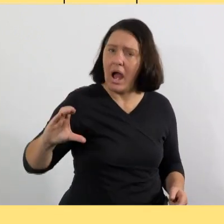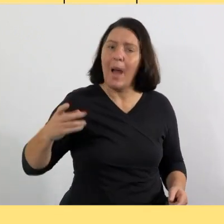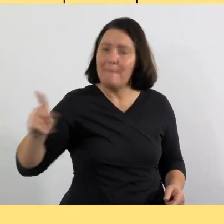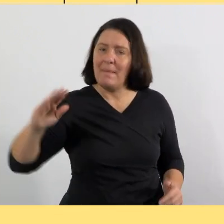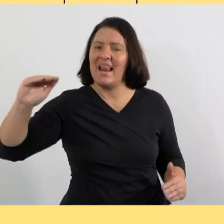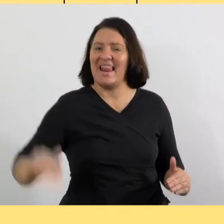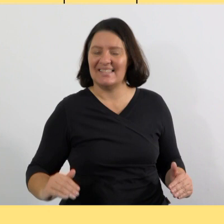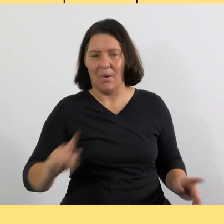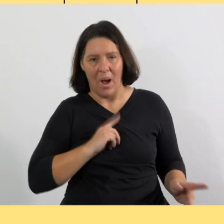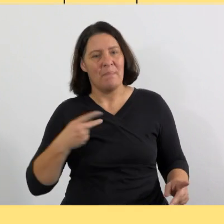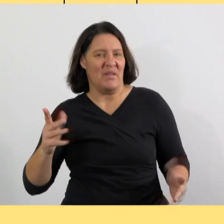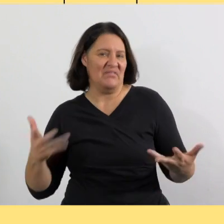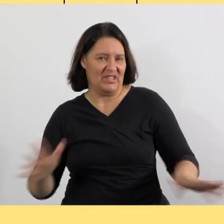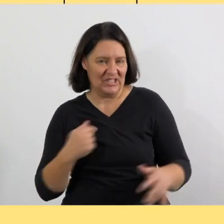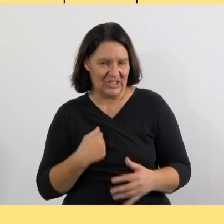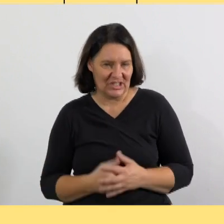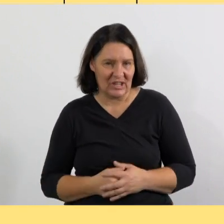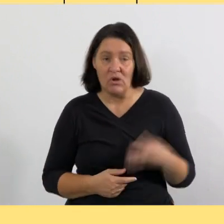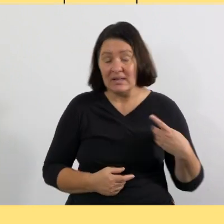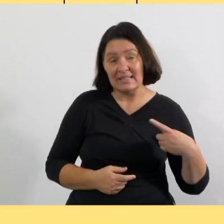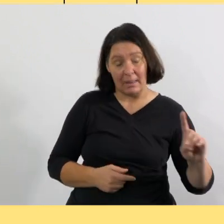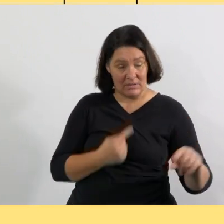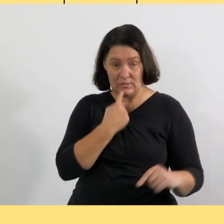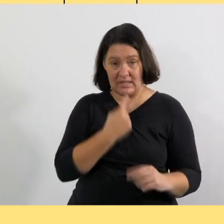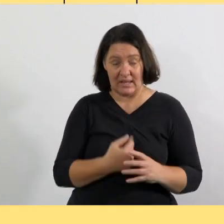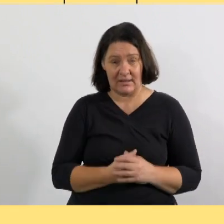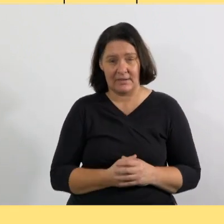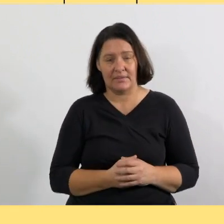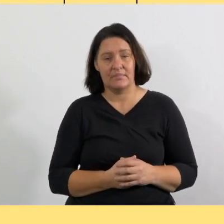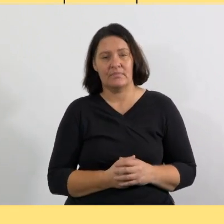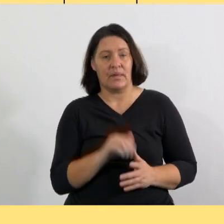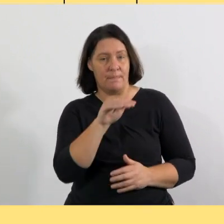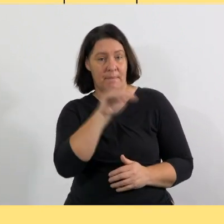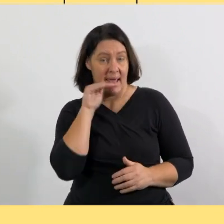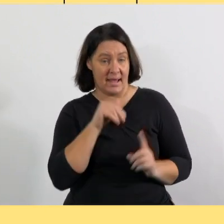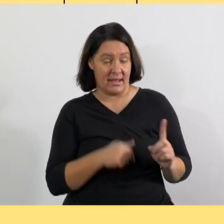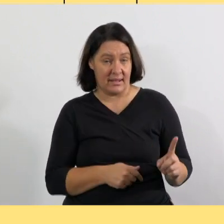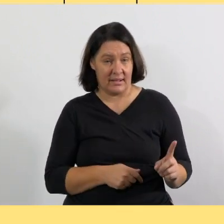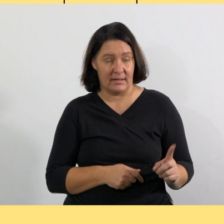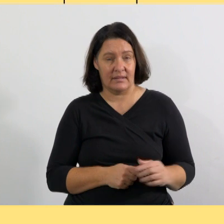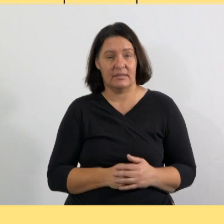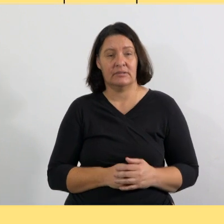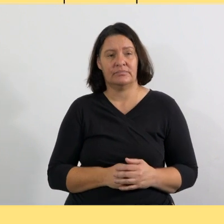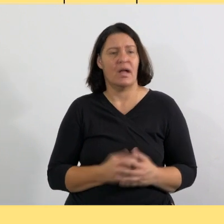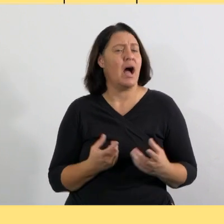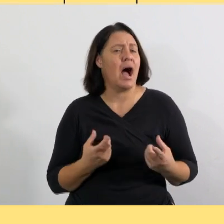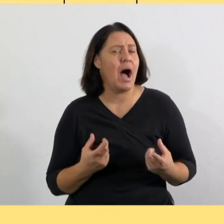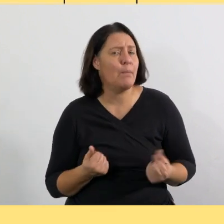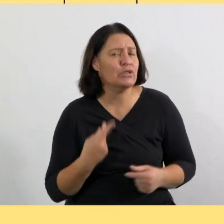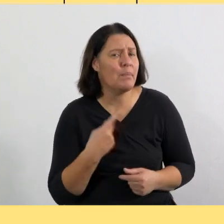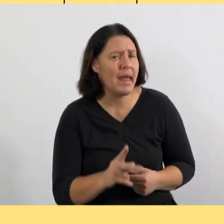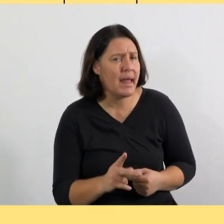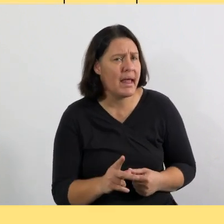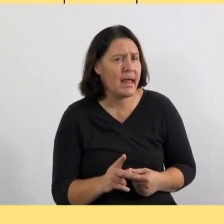them. So I will come to my debit side and I am going to say, bank, how